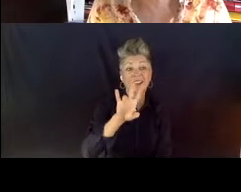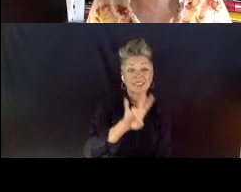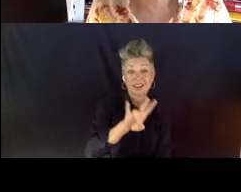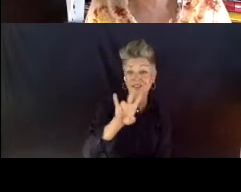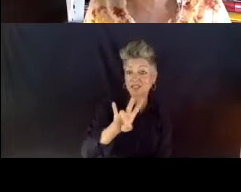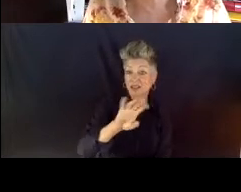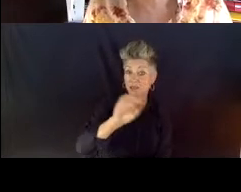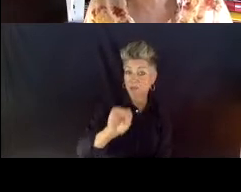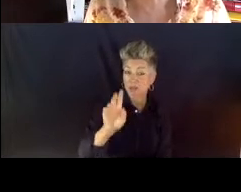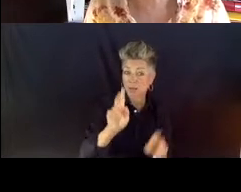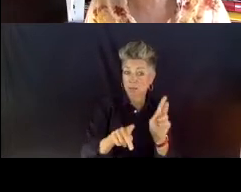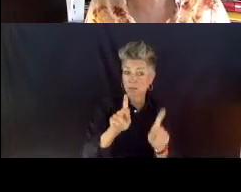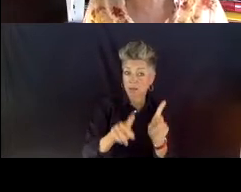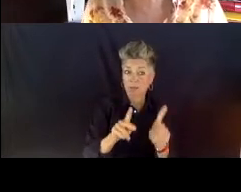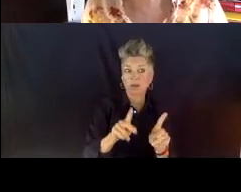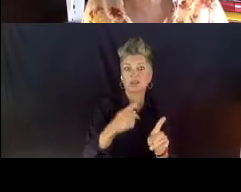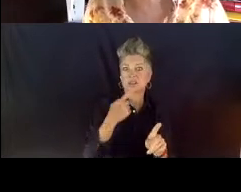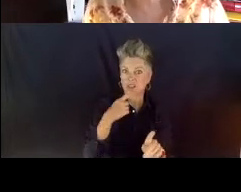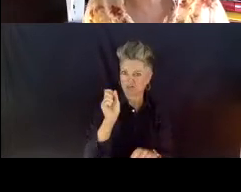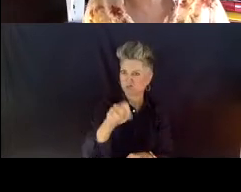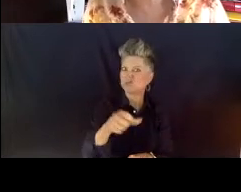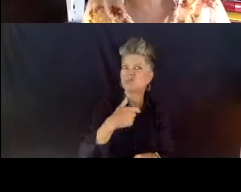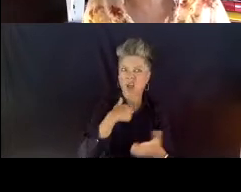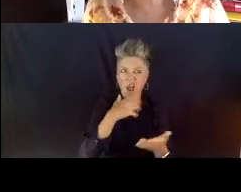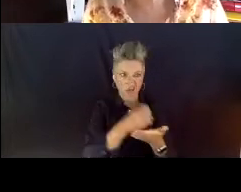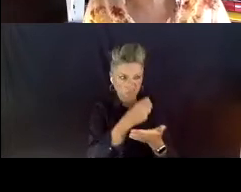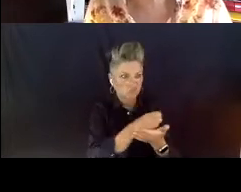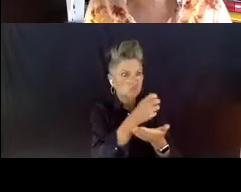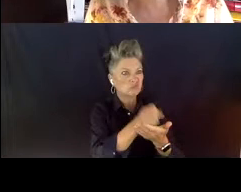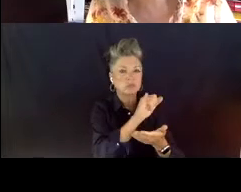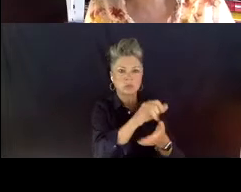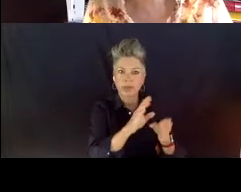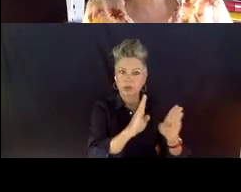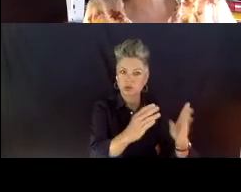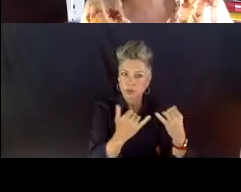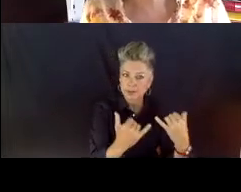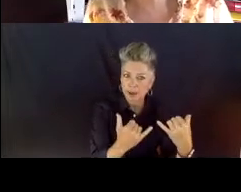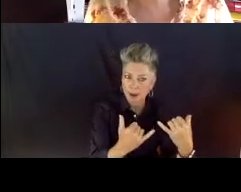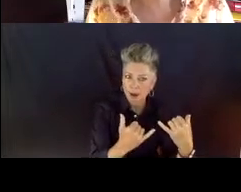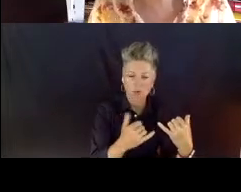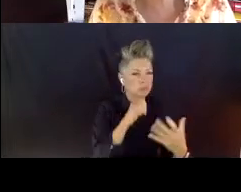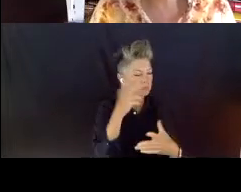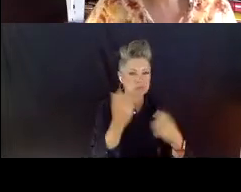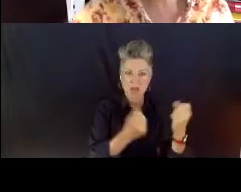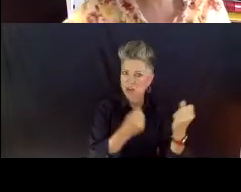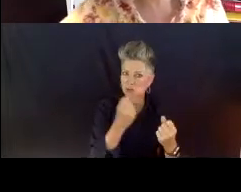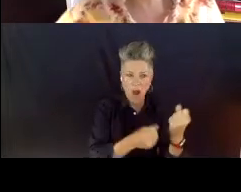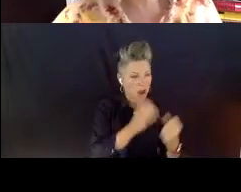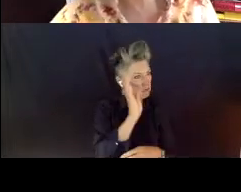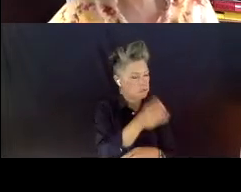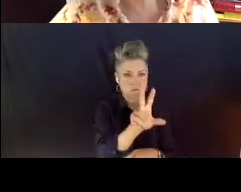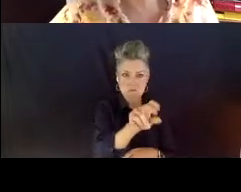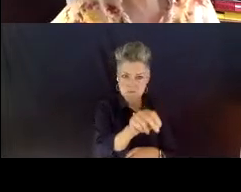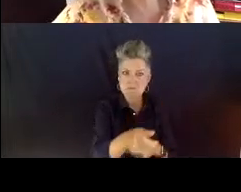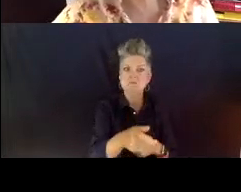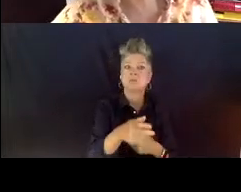that they were using the street, not driving through it. 34%